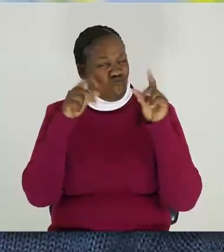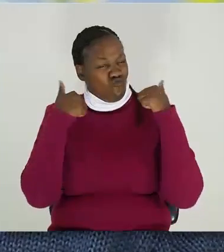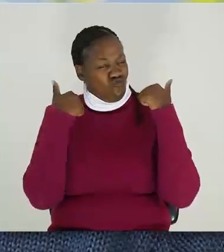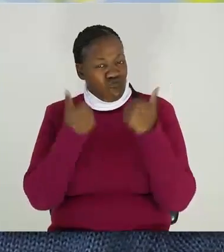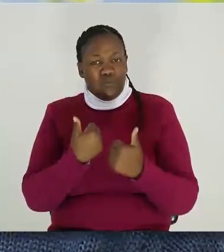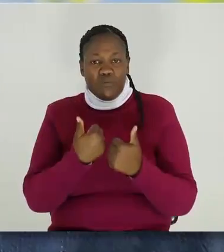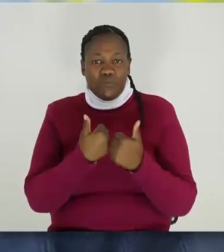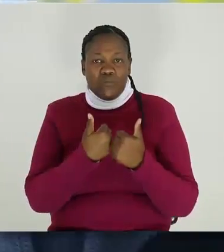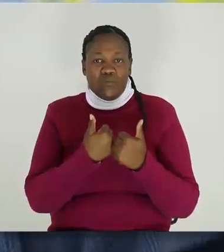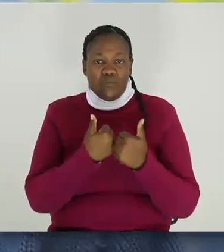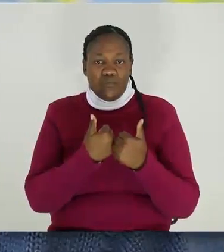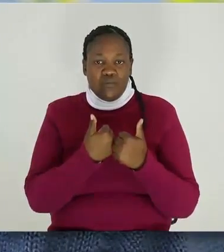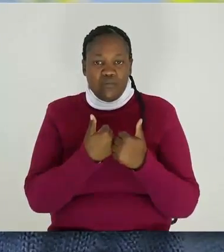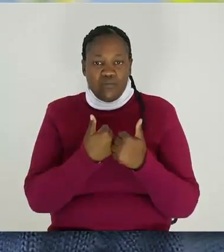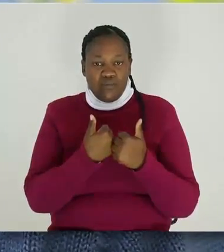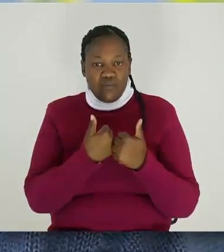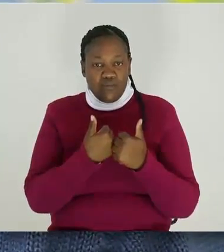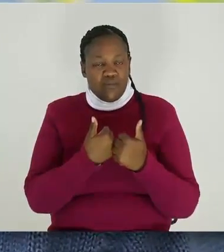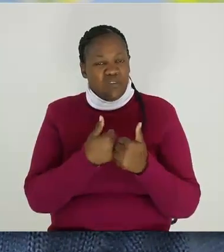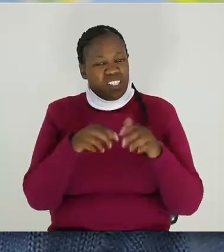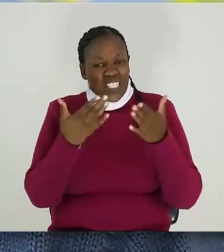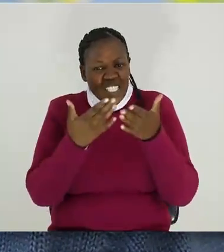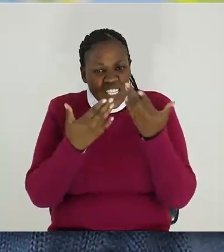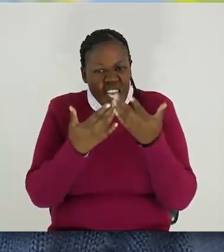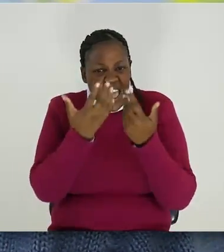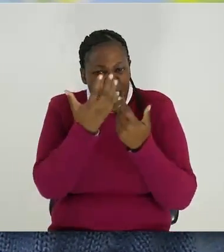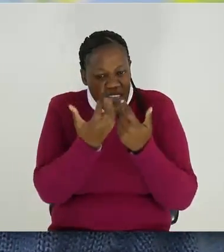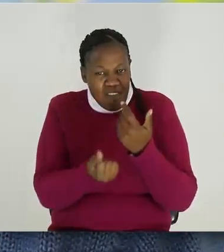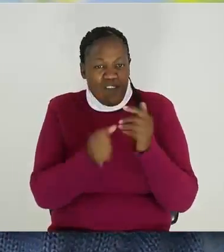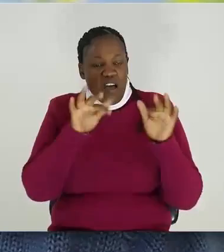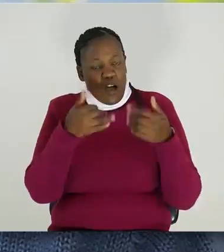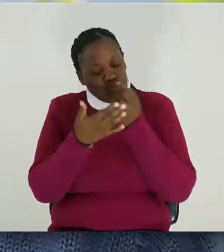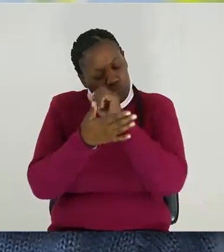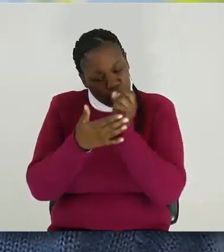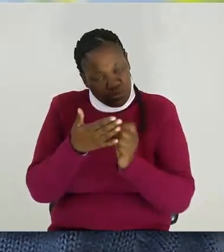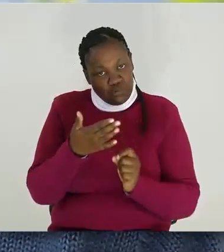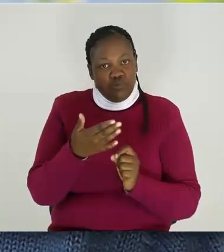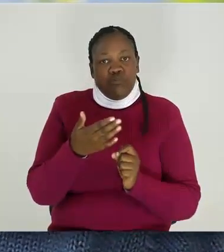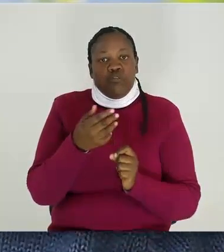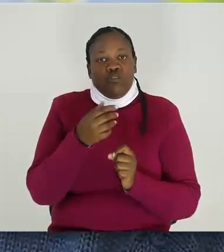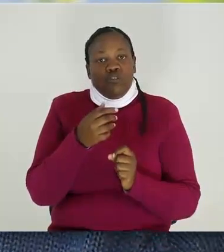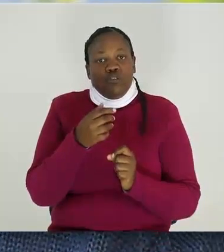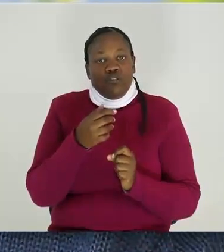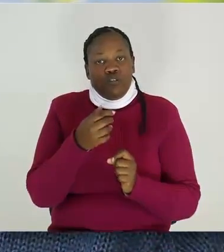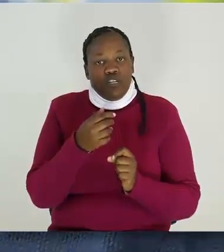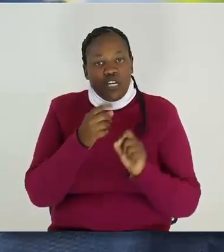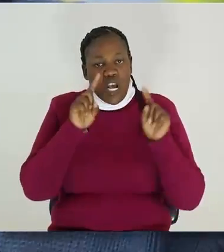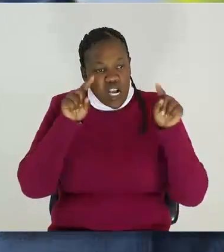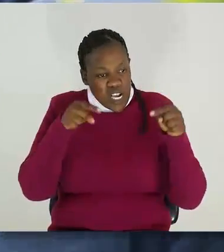other theme and write a poem about it. Well, there is quite another simple way to make a